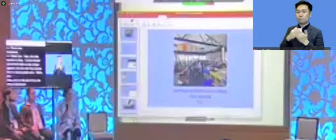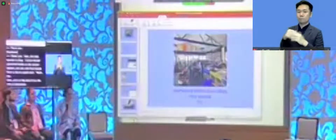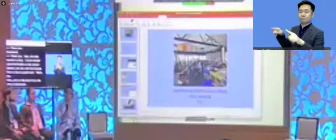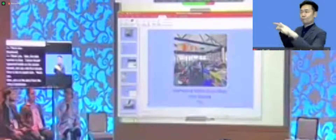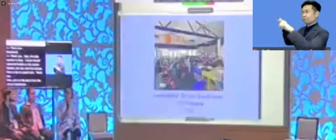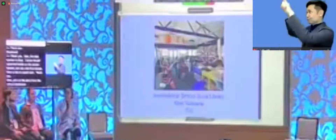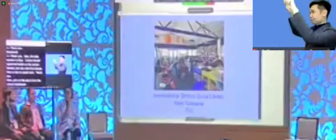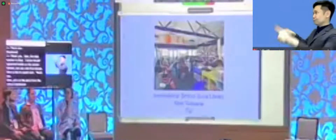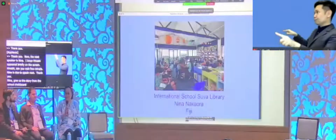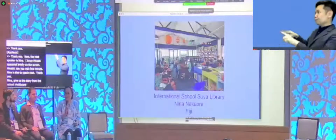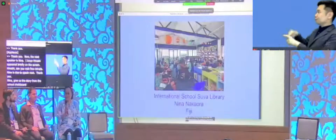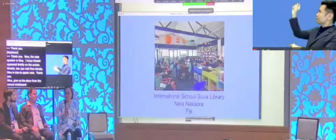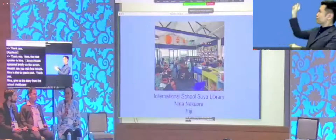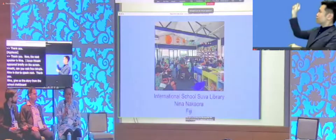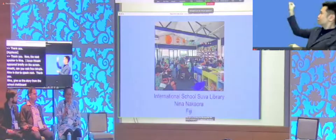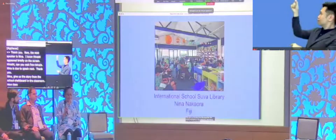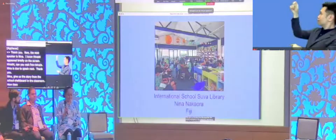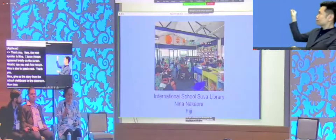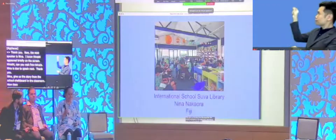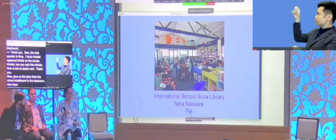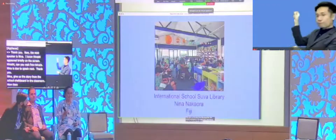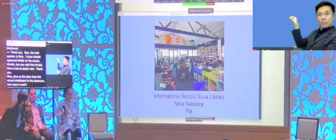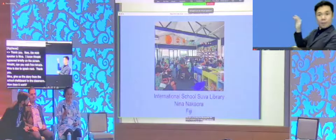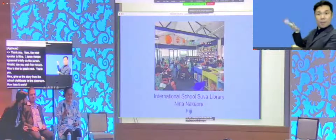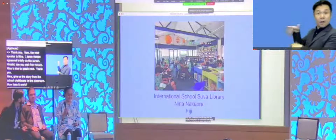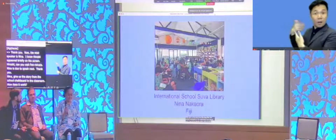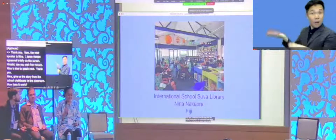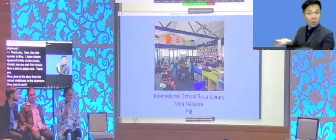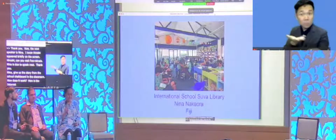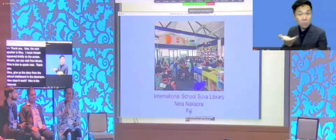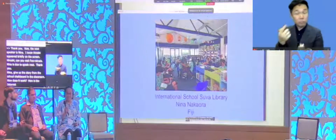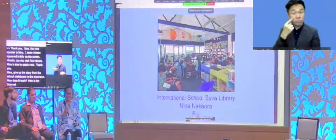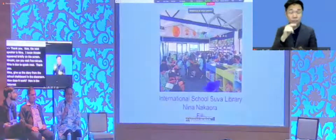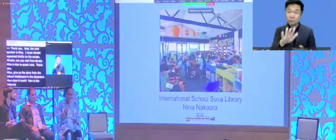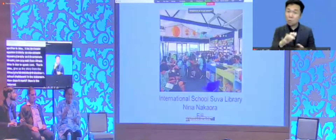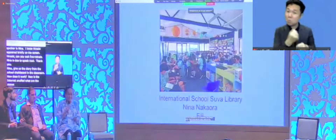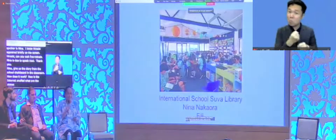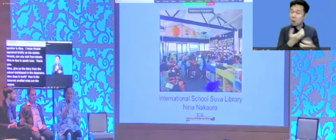How does it work? How is the internet used? What are the stakes?